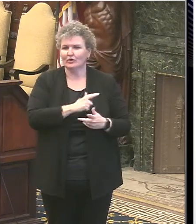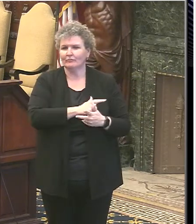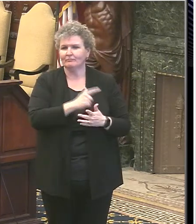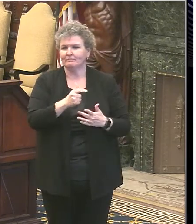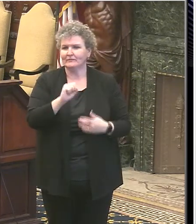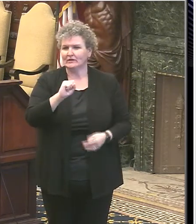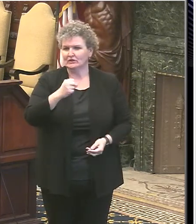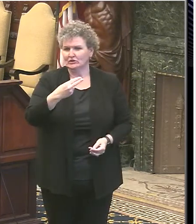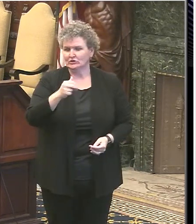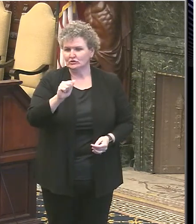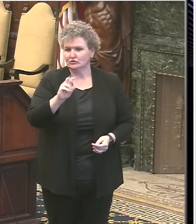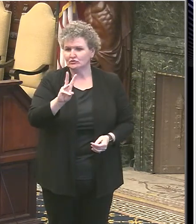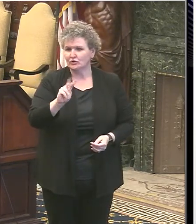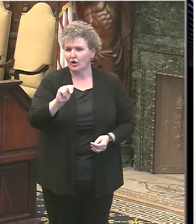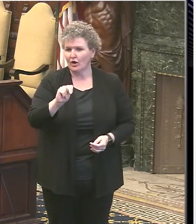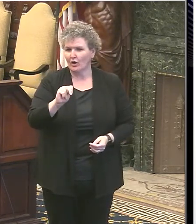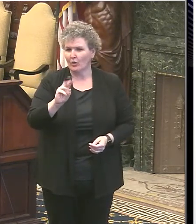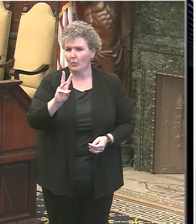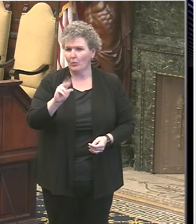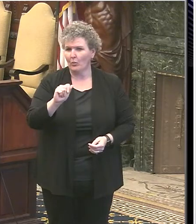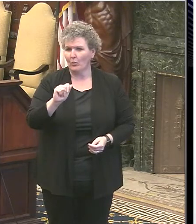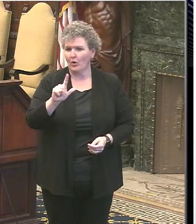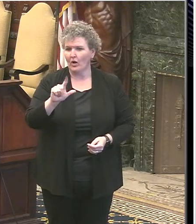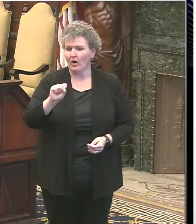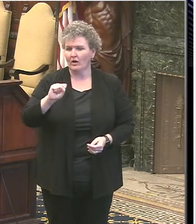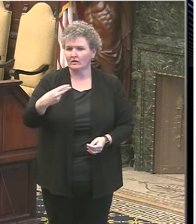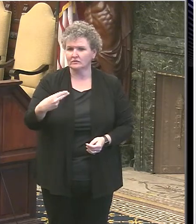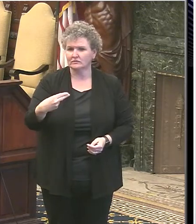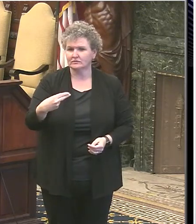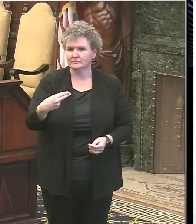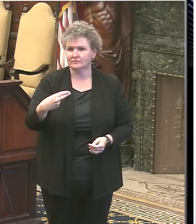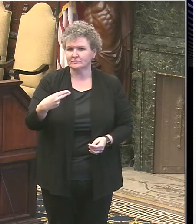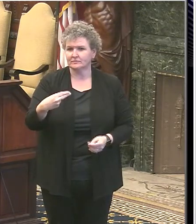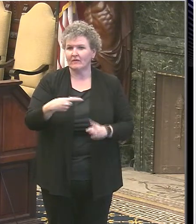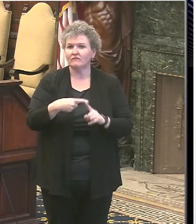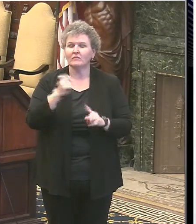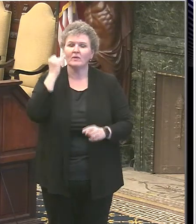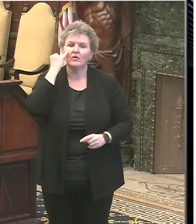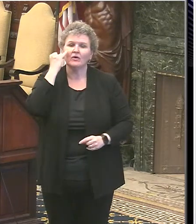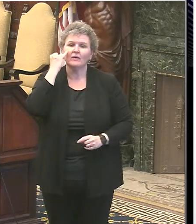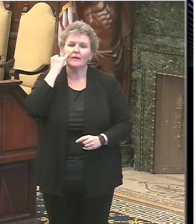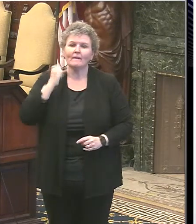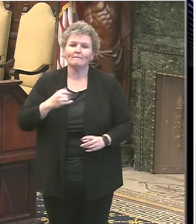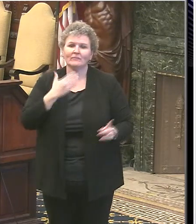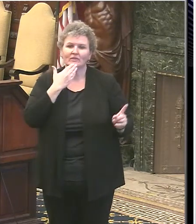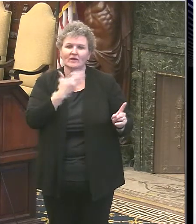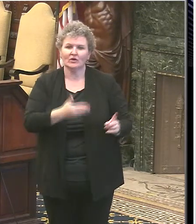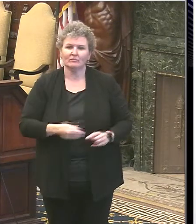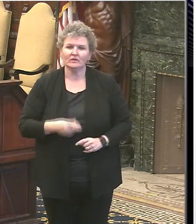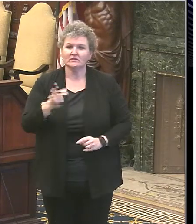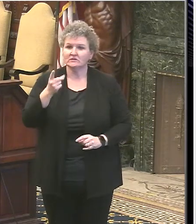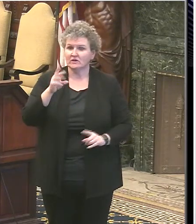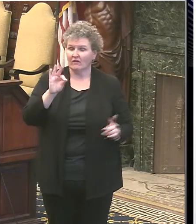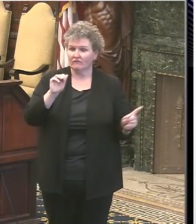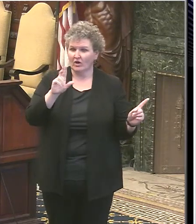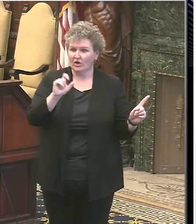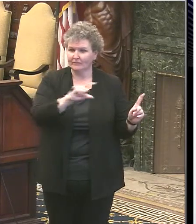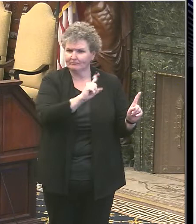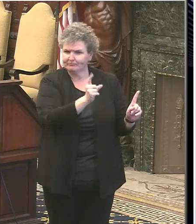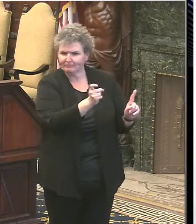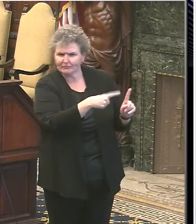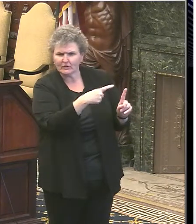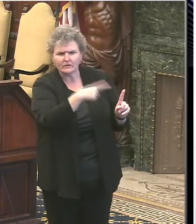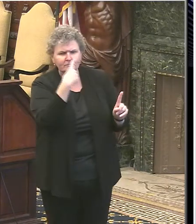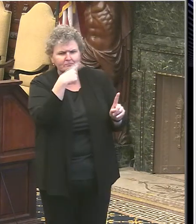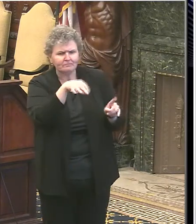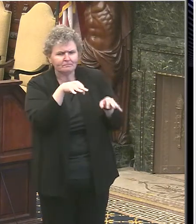Inquirer. Thanks very much. Dr. Farley, I was hoping you can clarify something